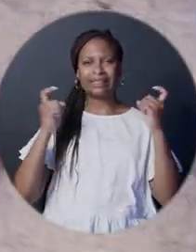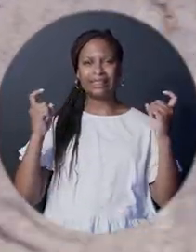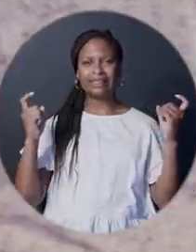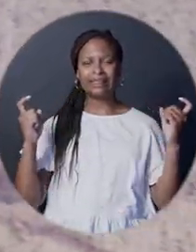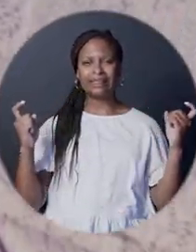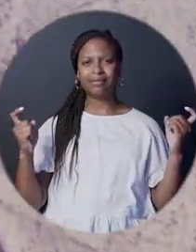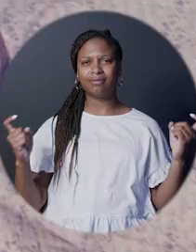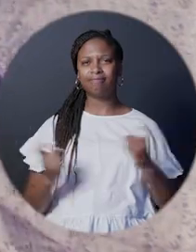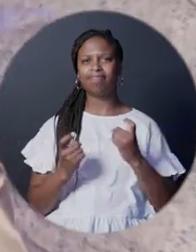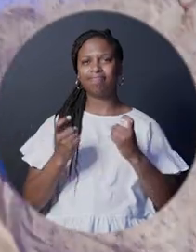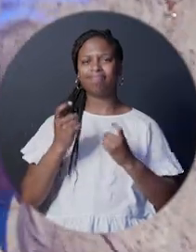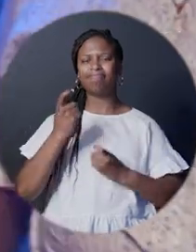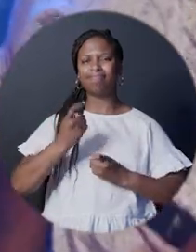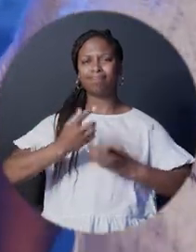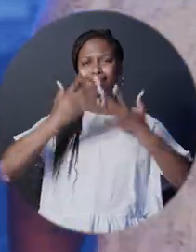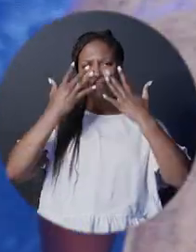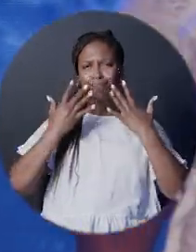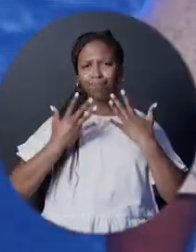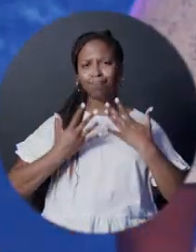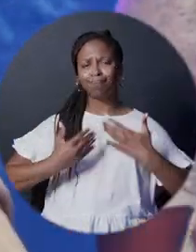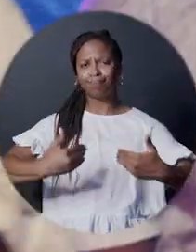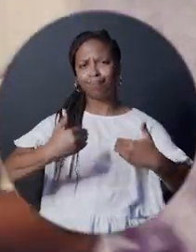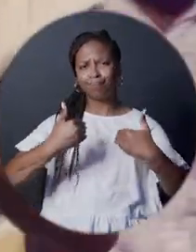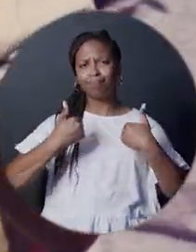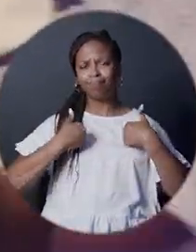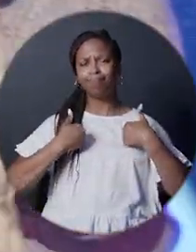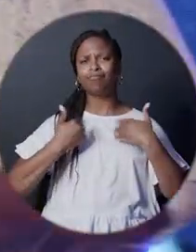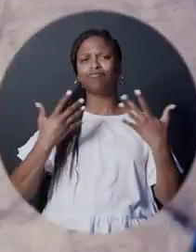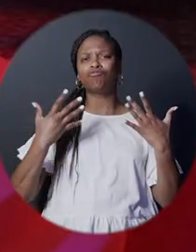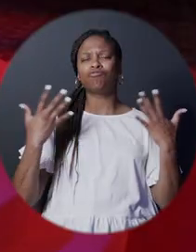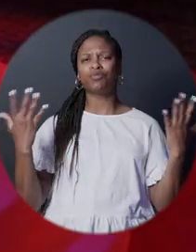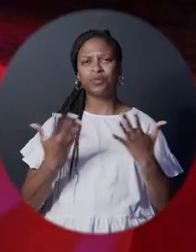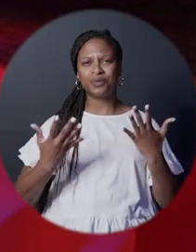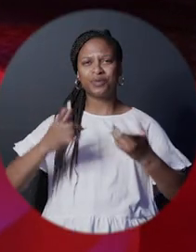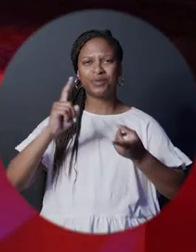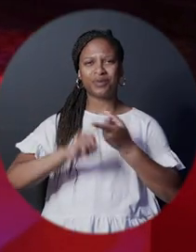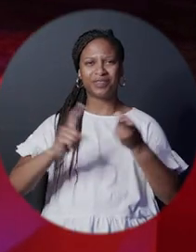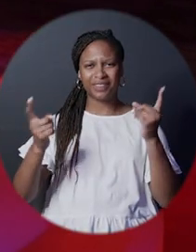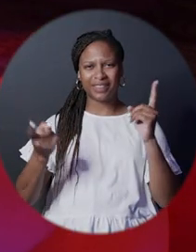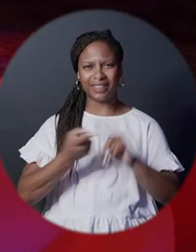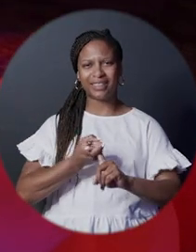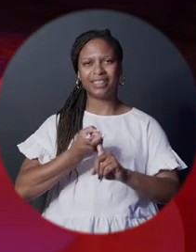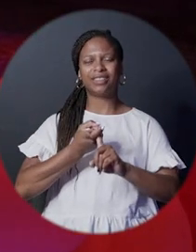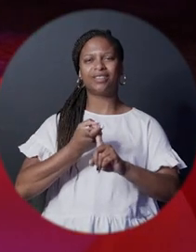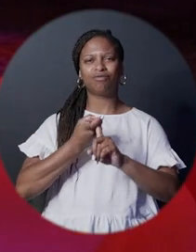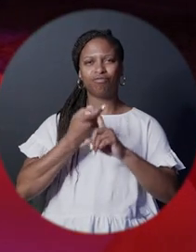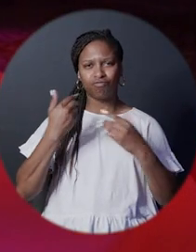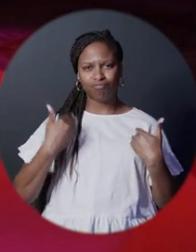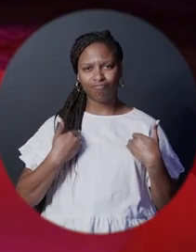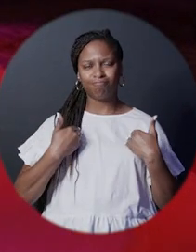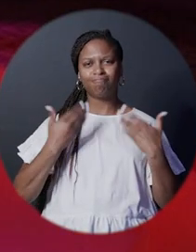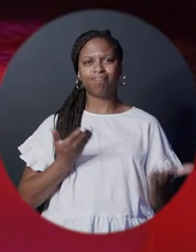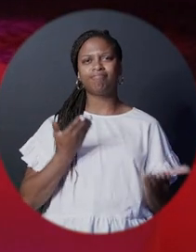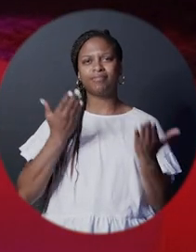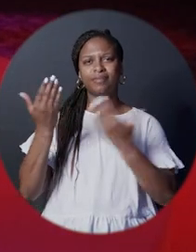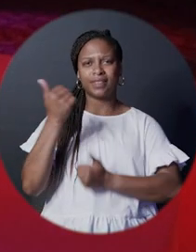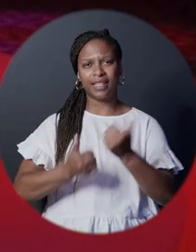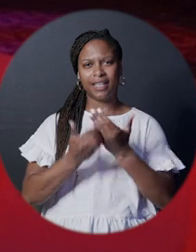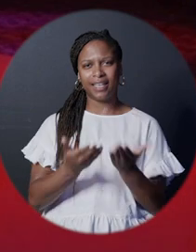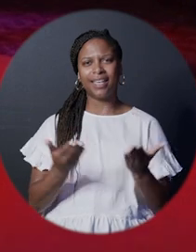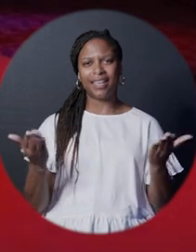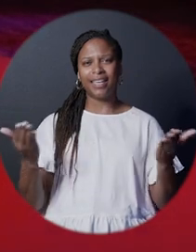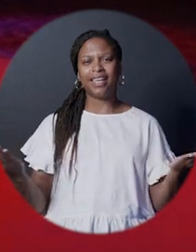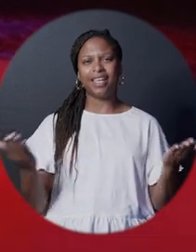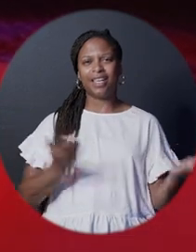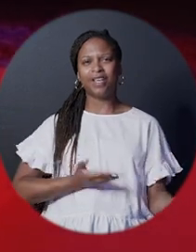all our sins and free the band. What a friend believes to